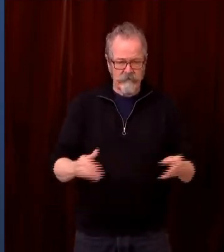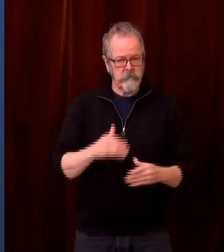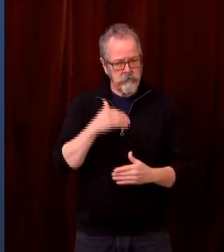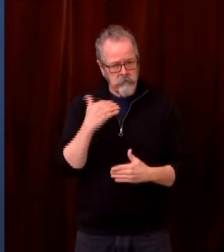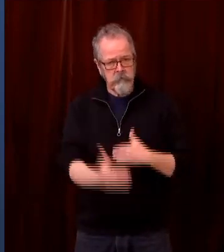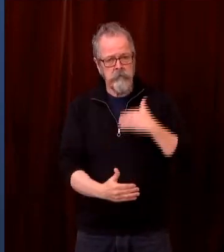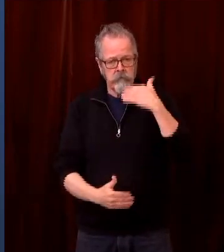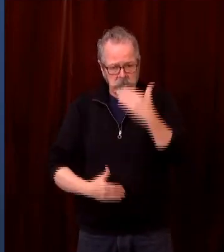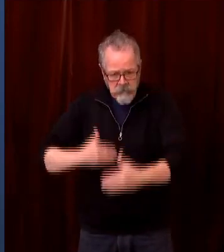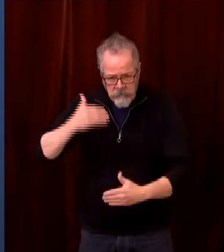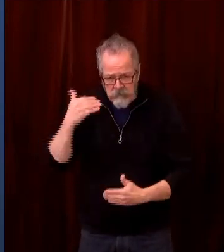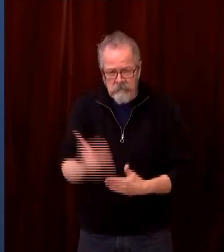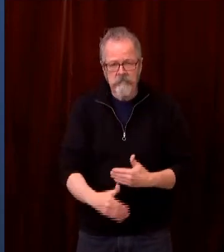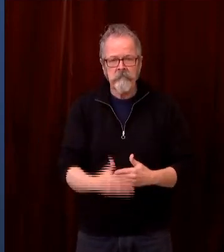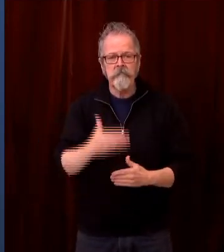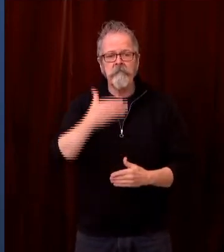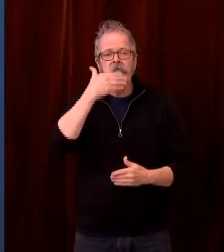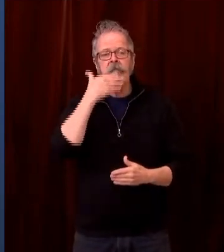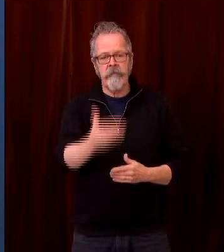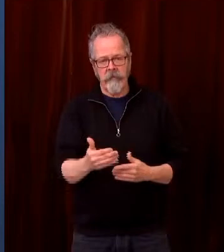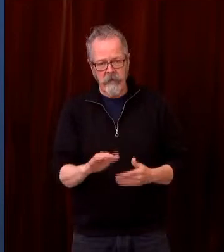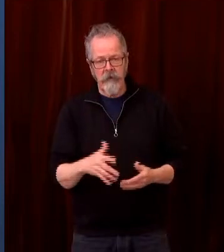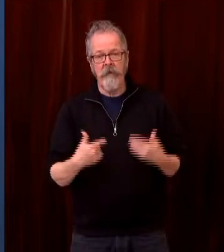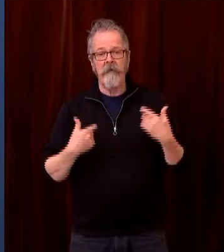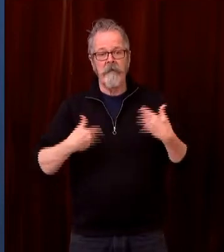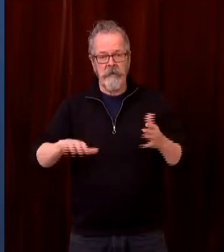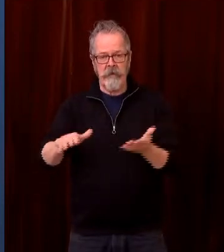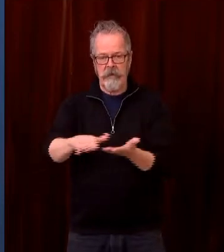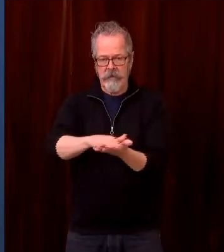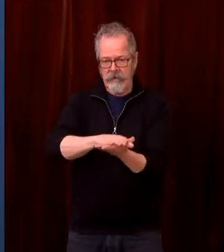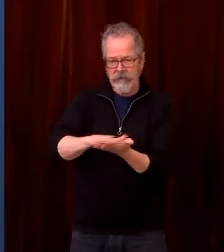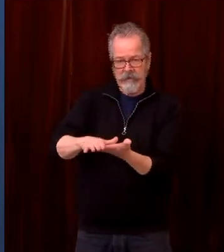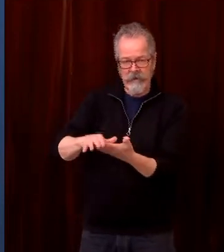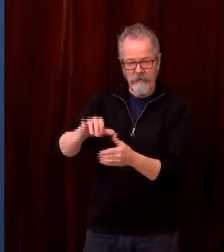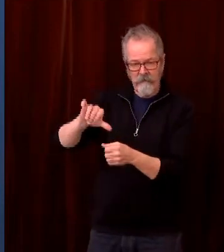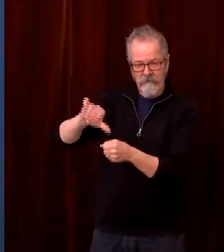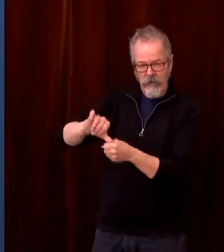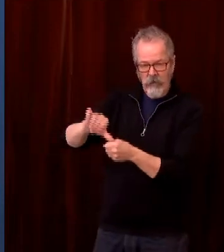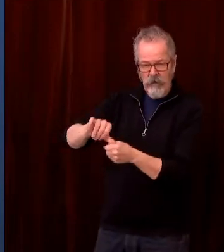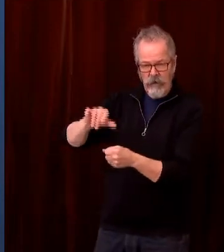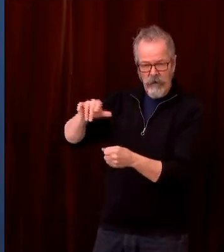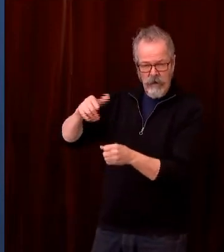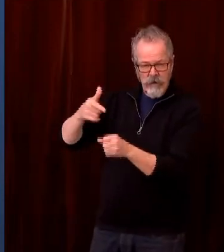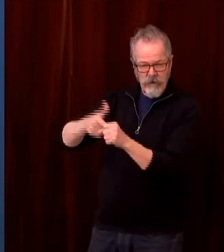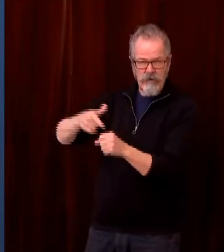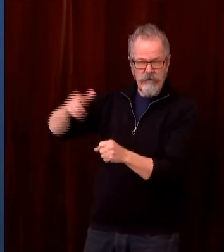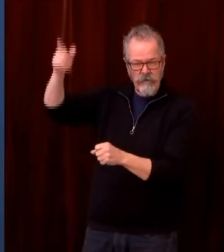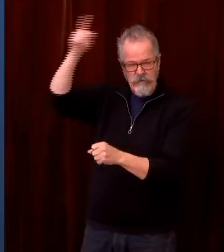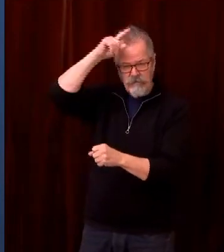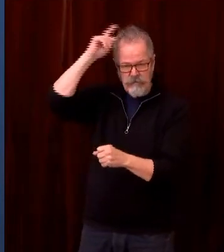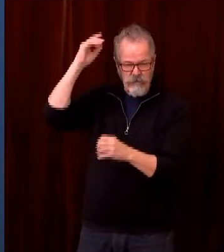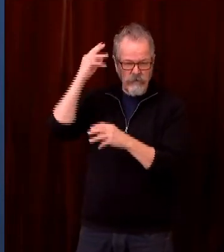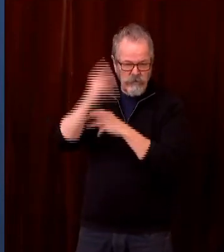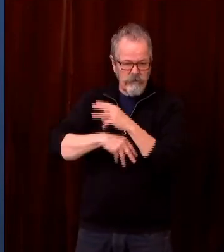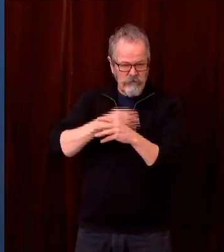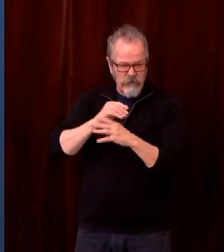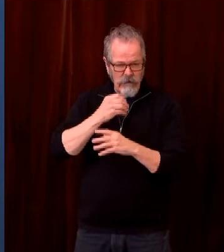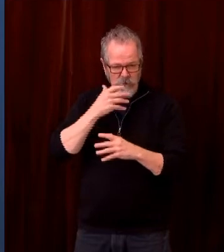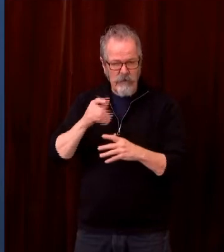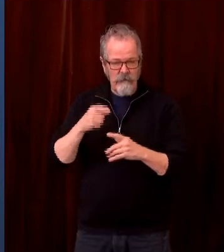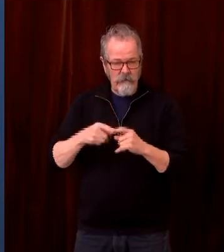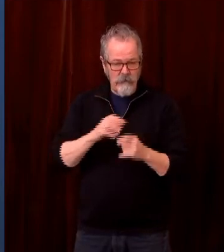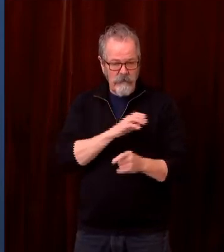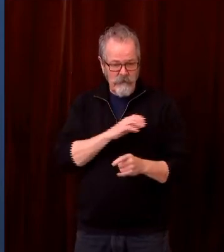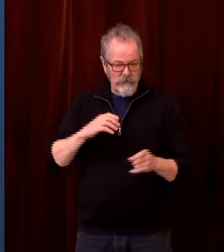Climate Commitment Act, which would cap carbon emissions and then use the funds generated by that in communities